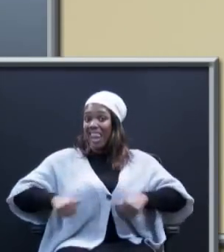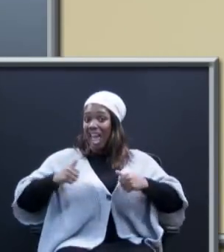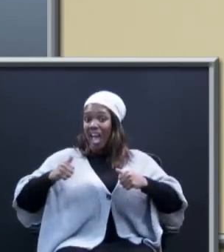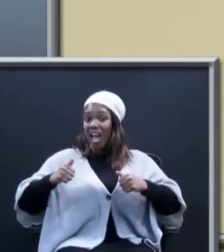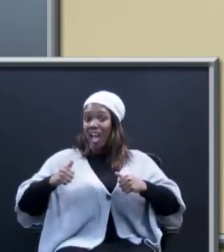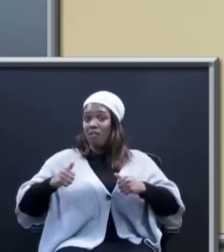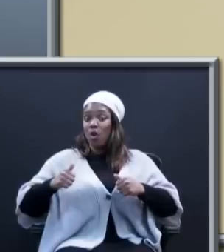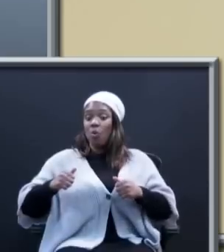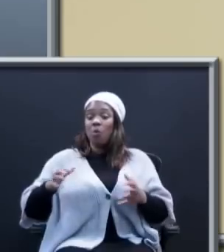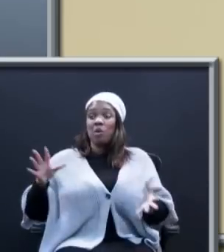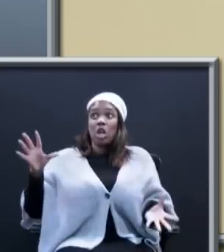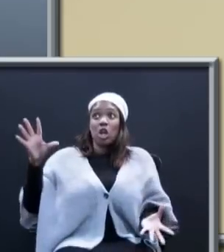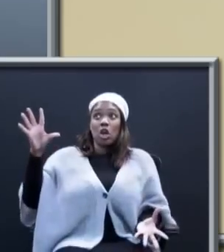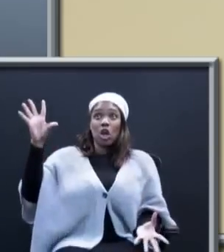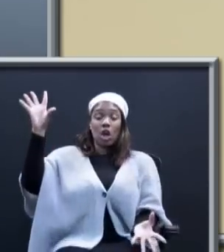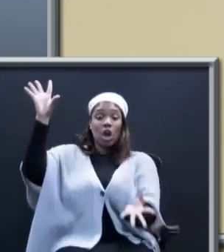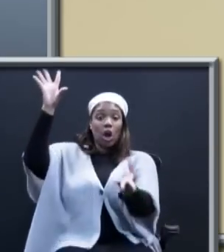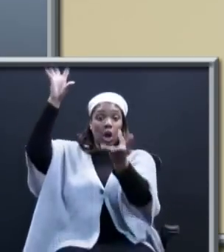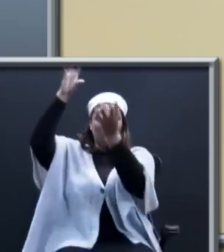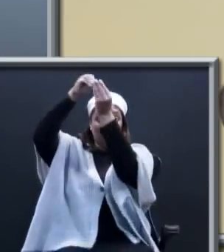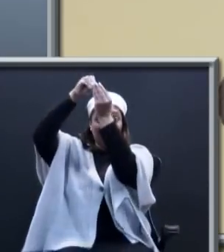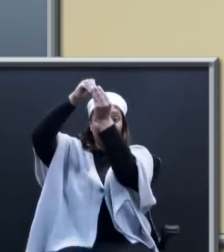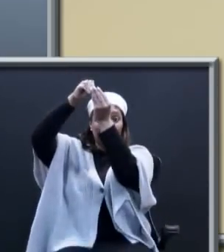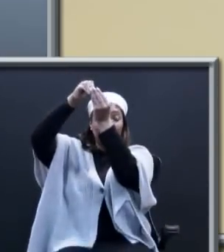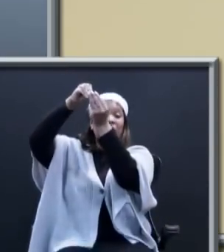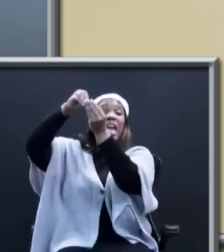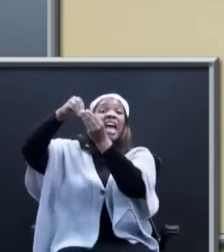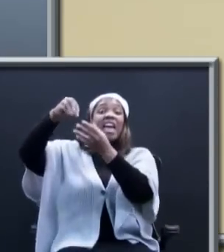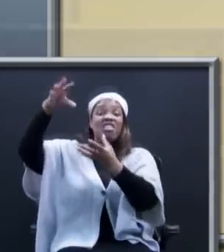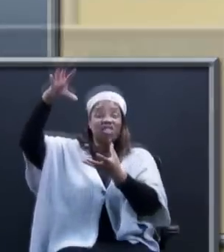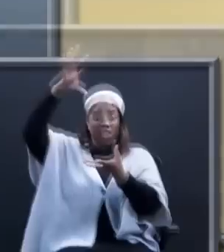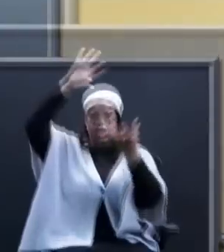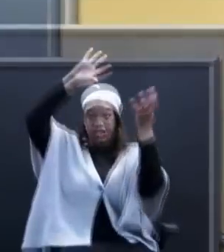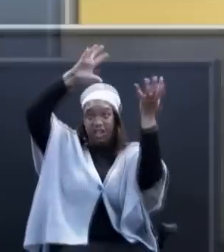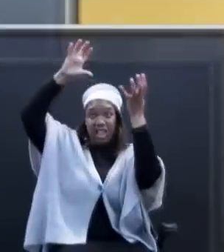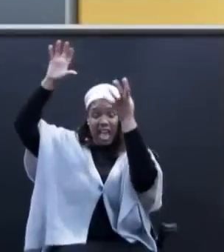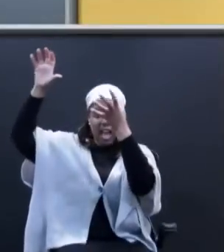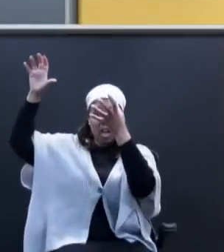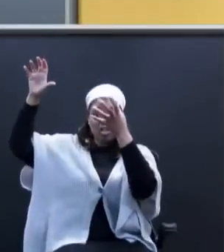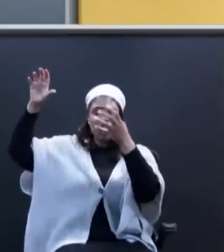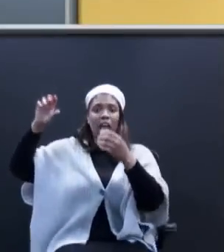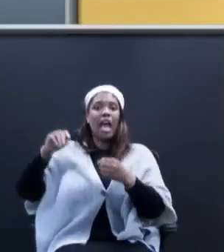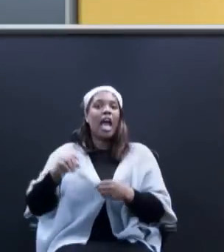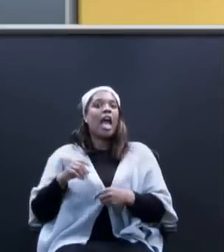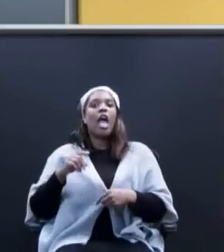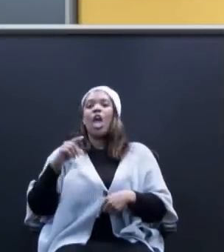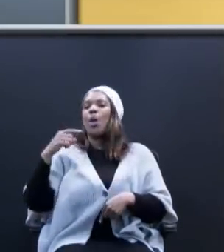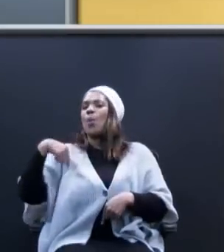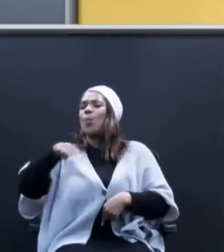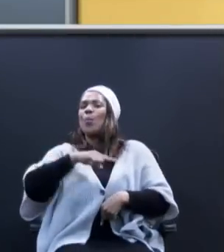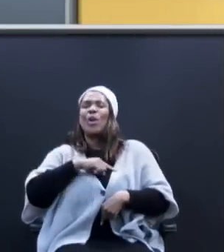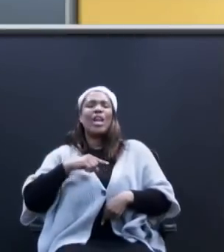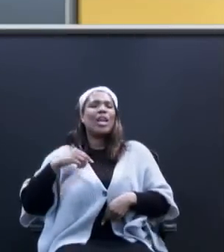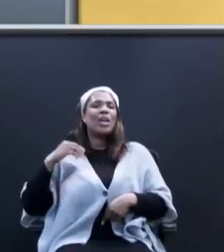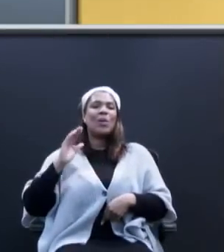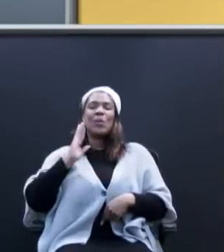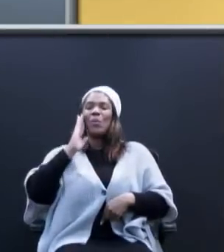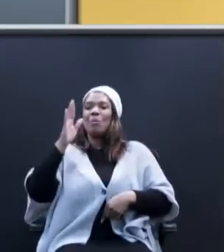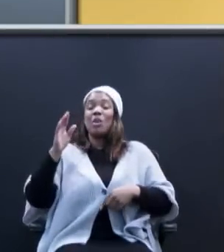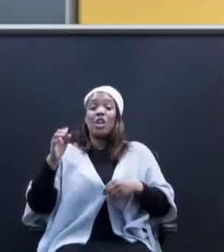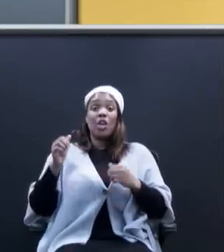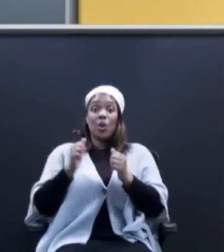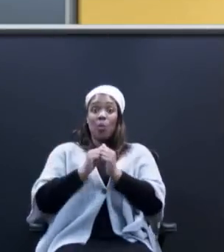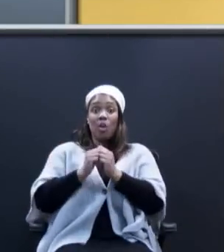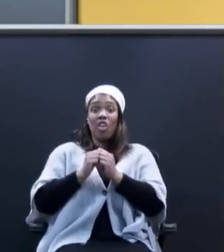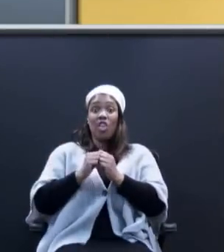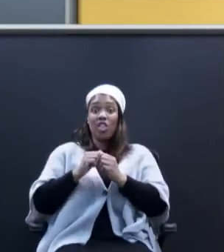in the air. And so shall we ever be with the Lord. Now, normally we go to Zechariah the 14th chapter and show you that you're going to be with the Lord on earth,